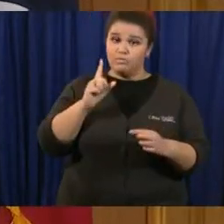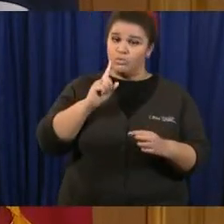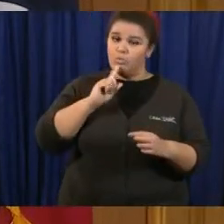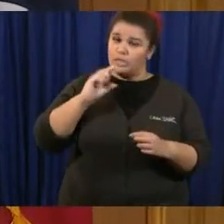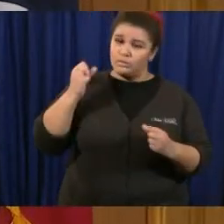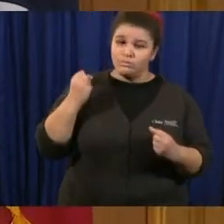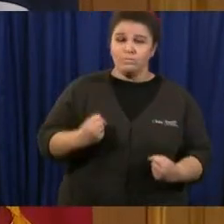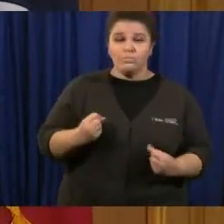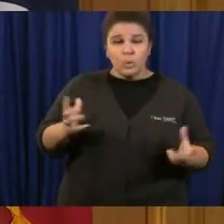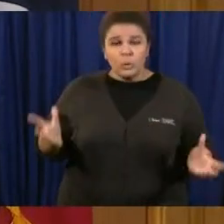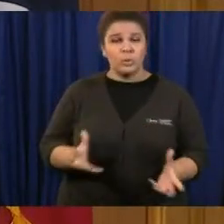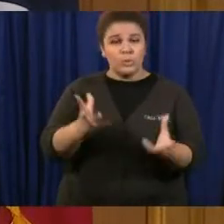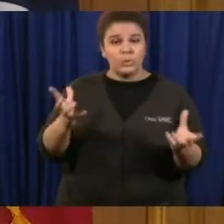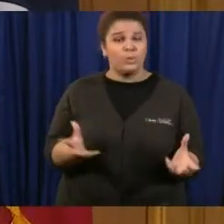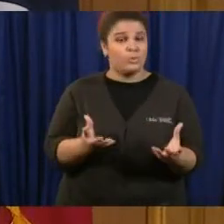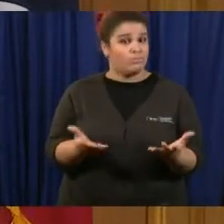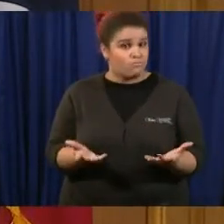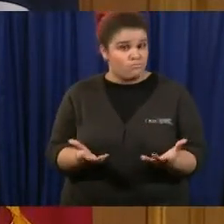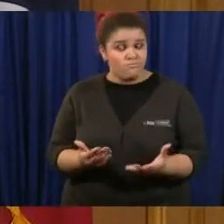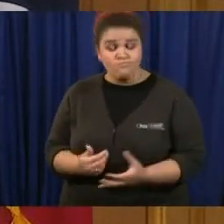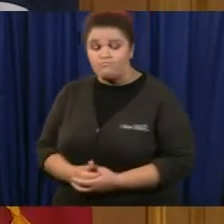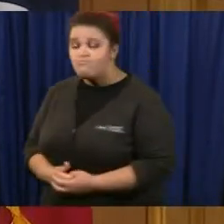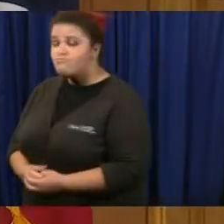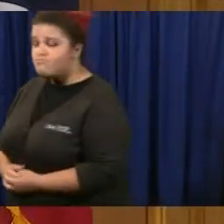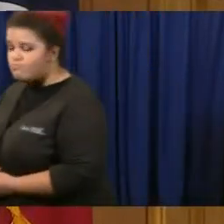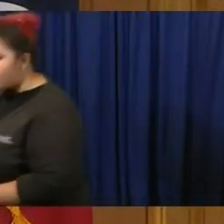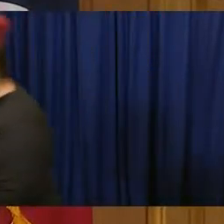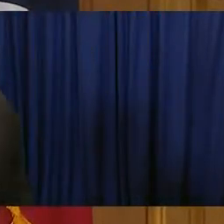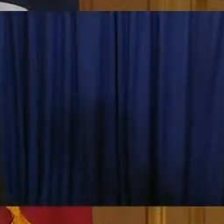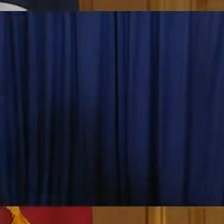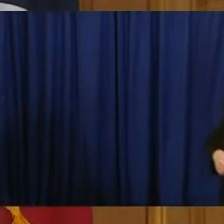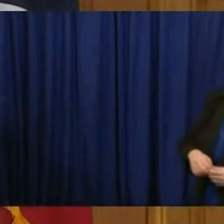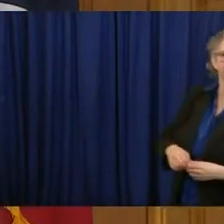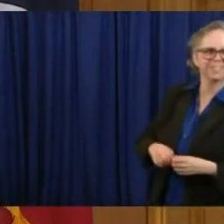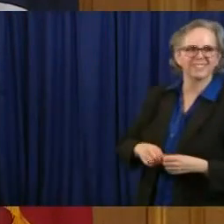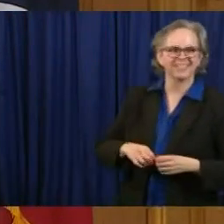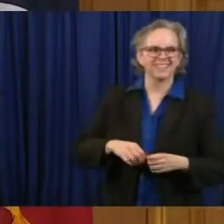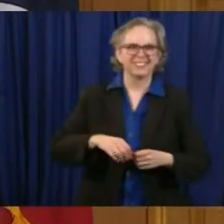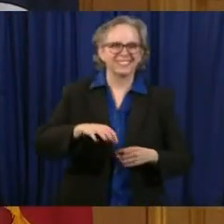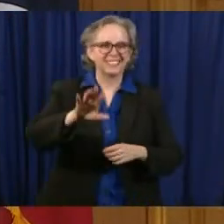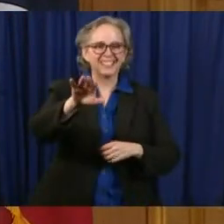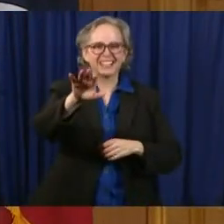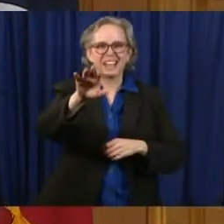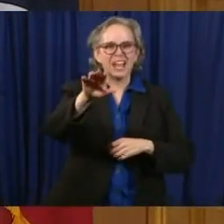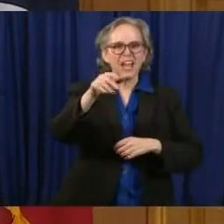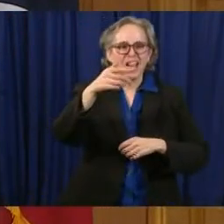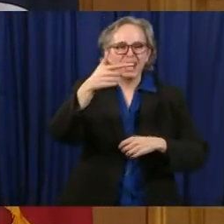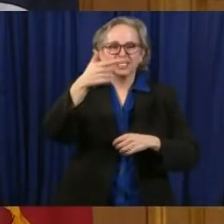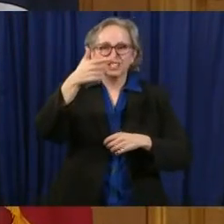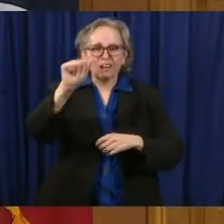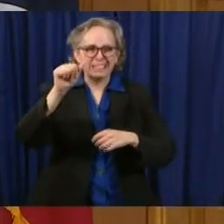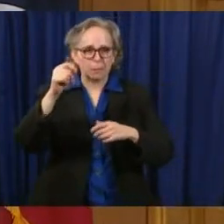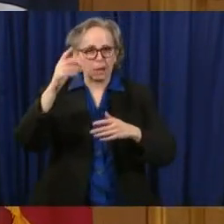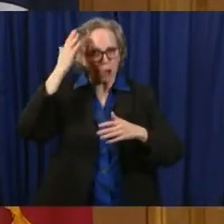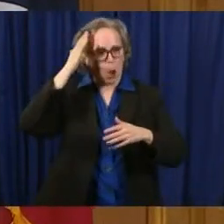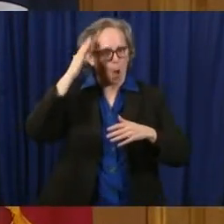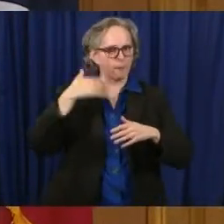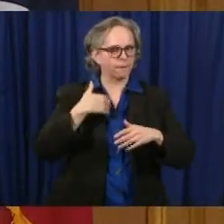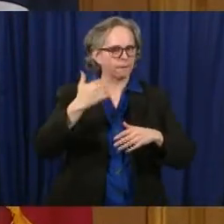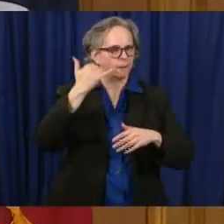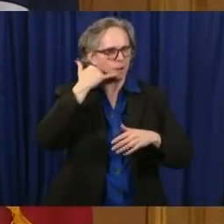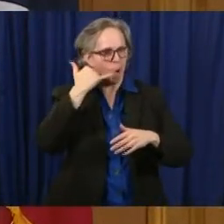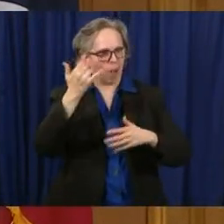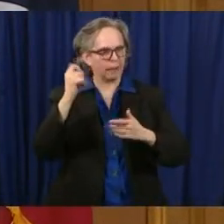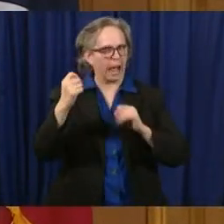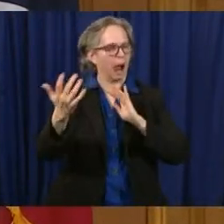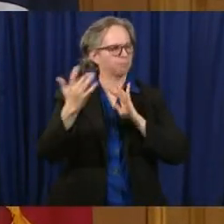think every member of the General Assembly has my cell phone and my email, so they can certainly have no trouble reaching me, and they do, and I